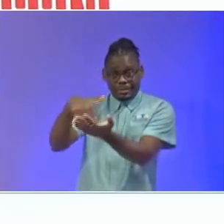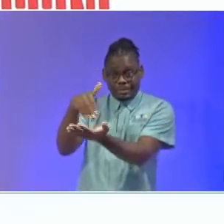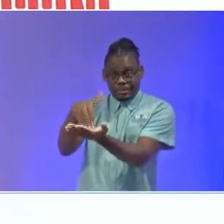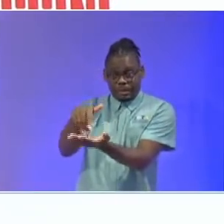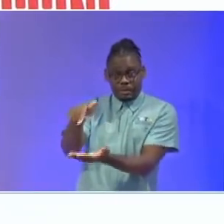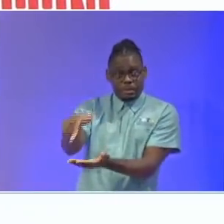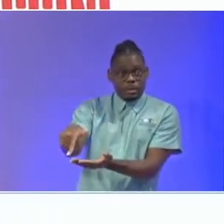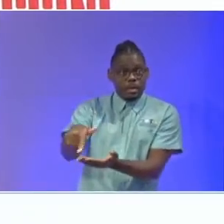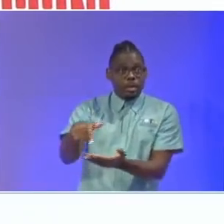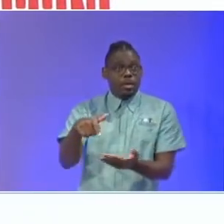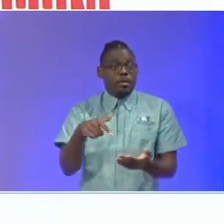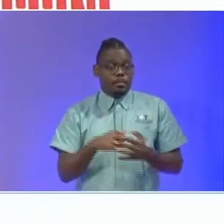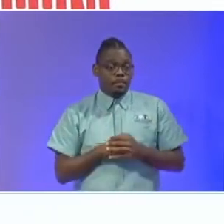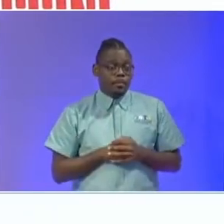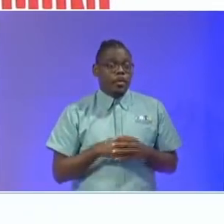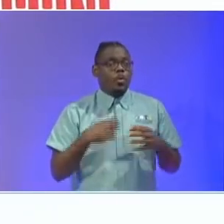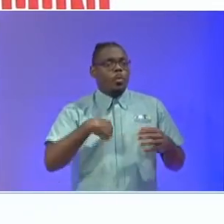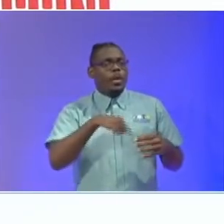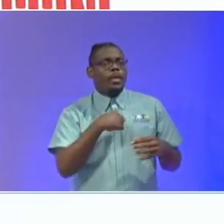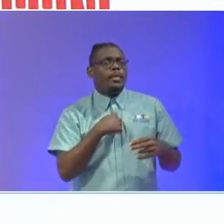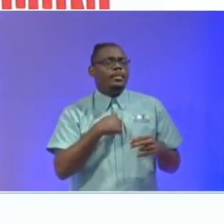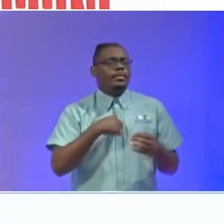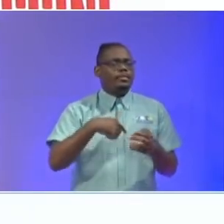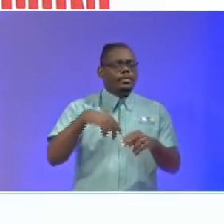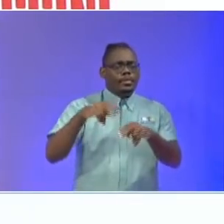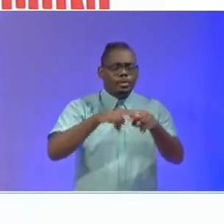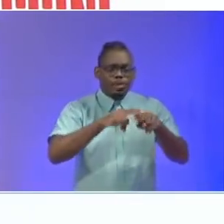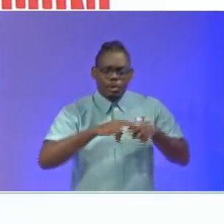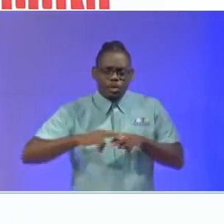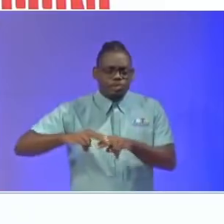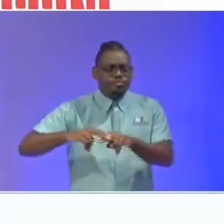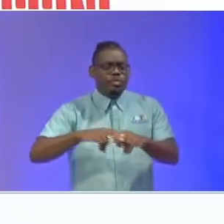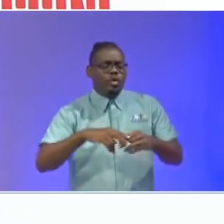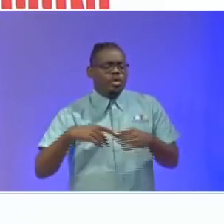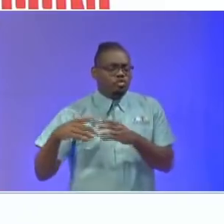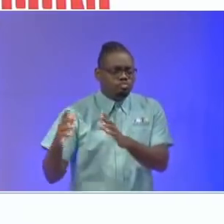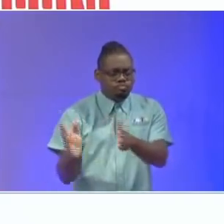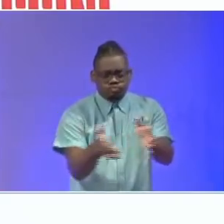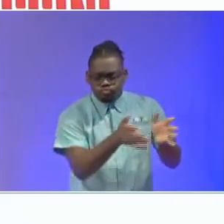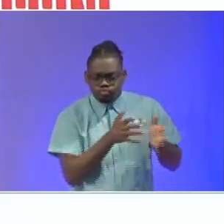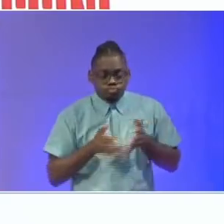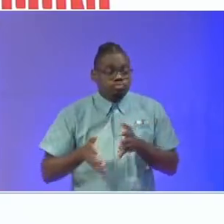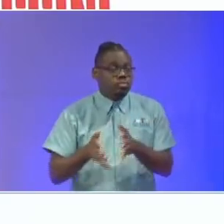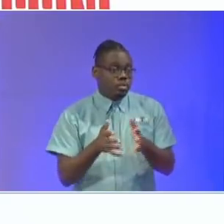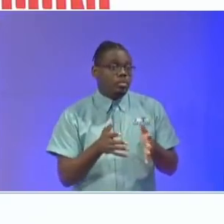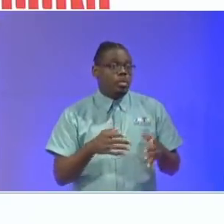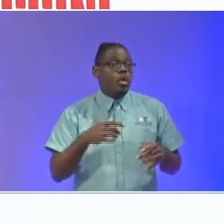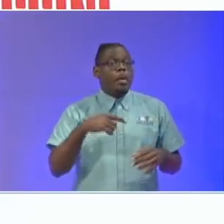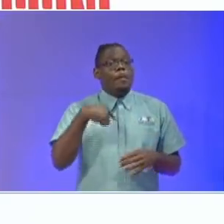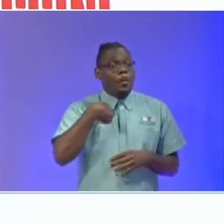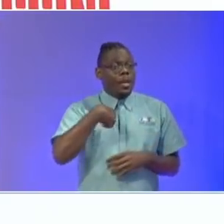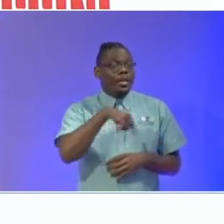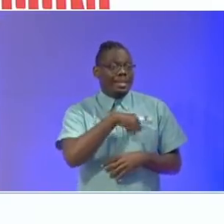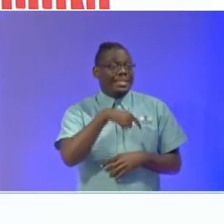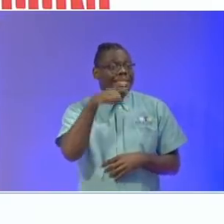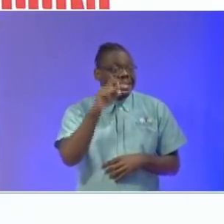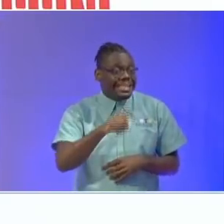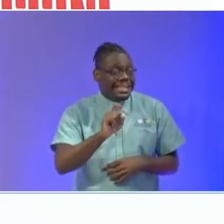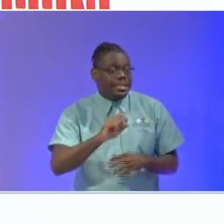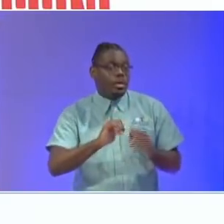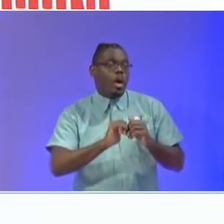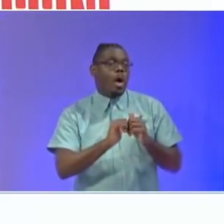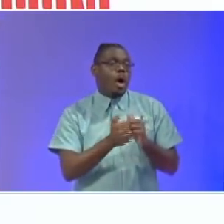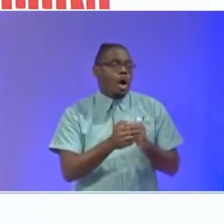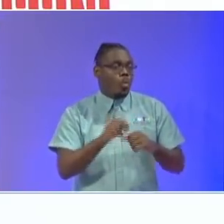whole issue of oxygen requirements and needs. One of the measures that we took into consideration, already